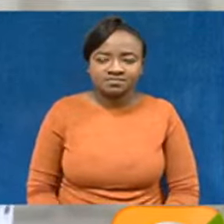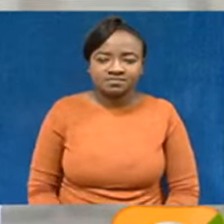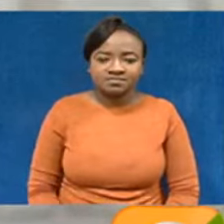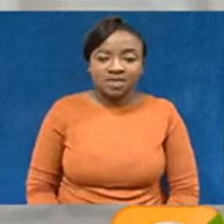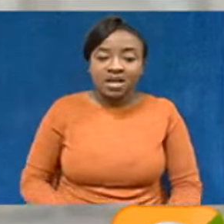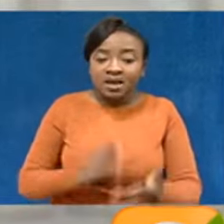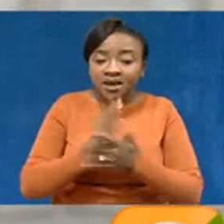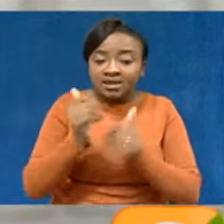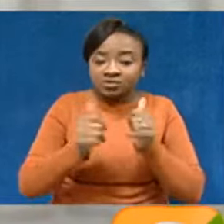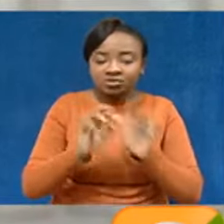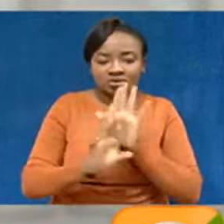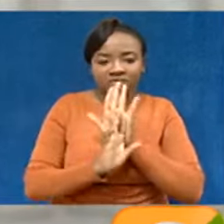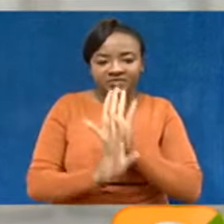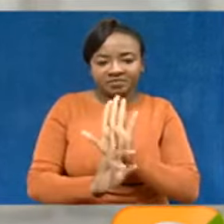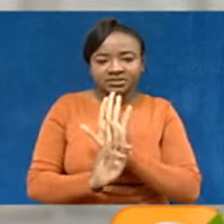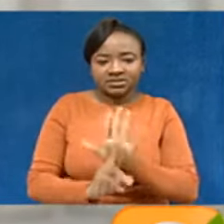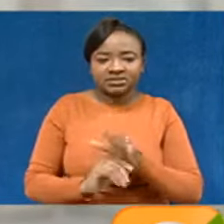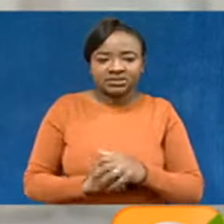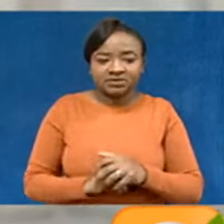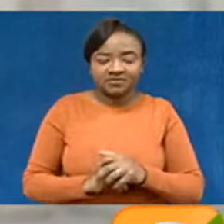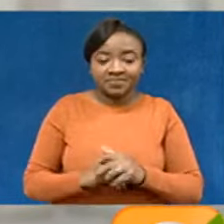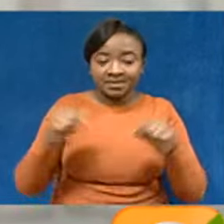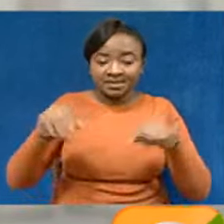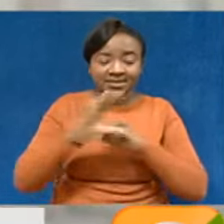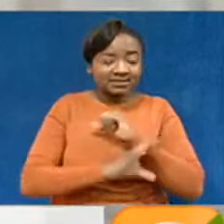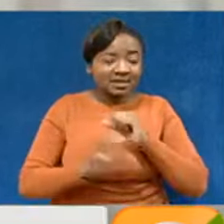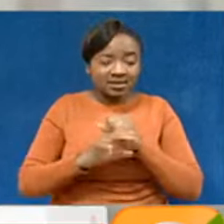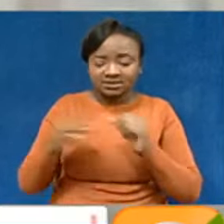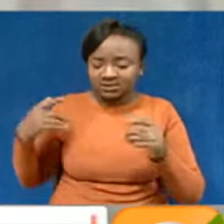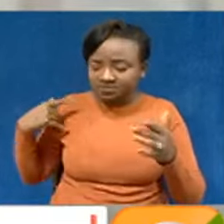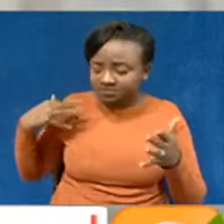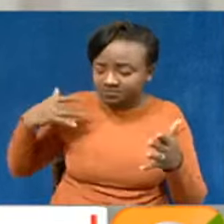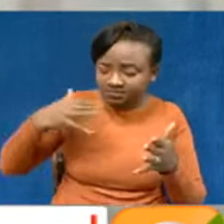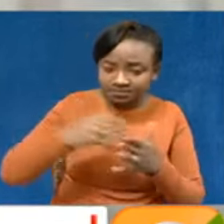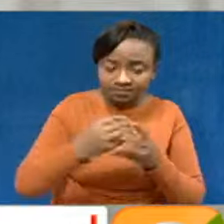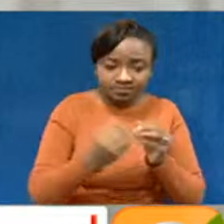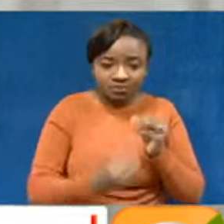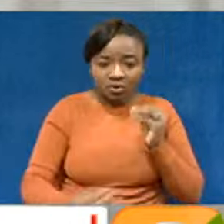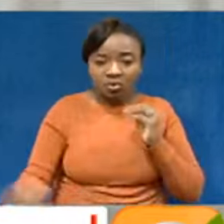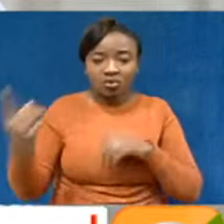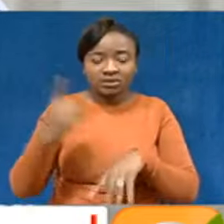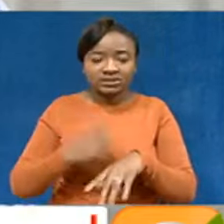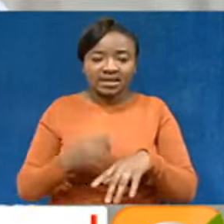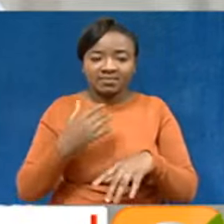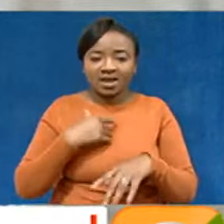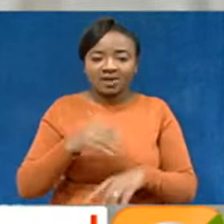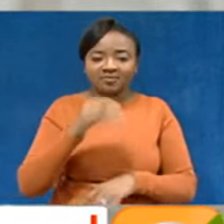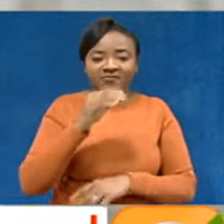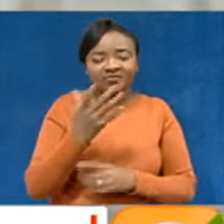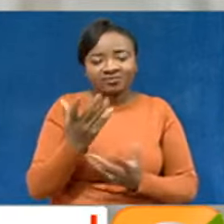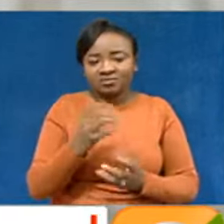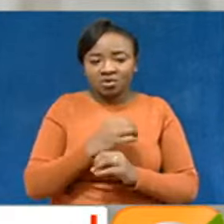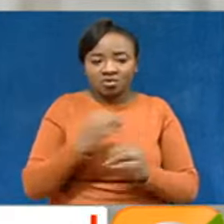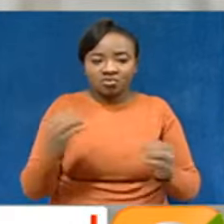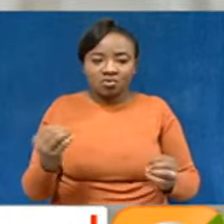The country has gone without IEBC for a long time, and I take this opportunity to